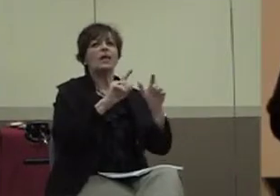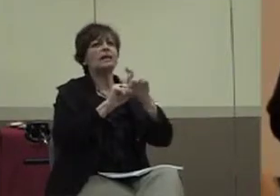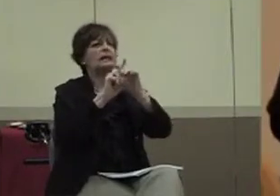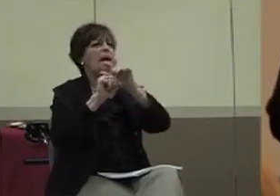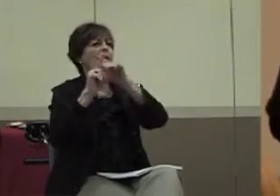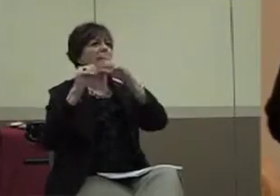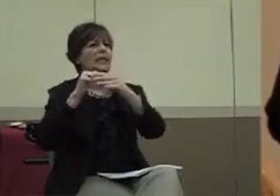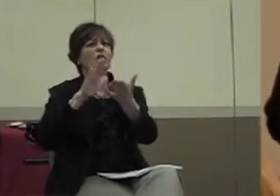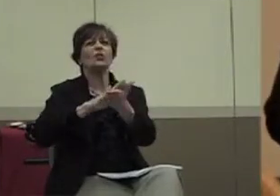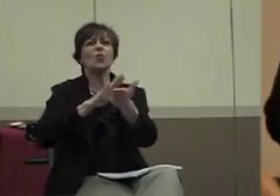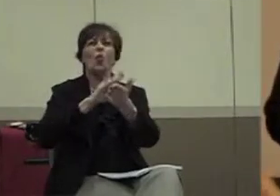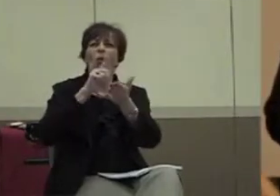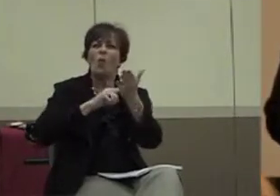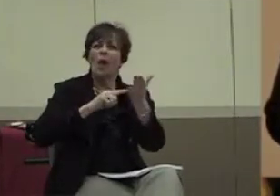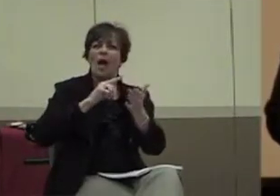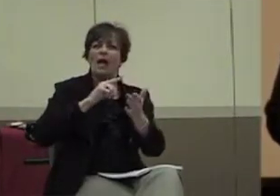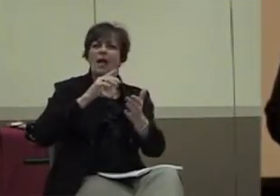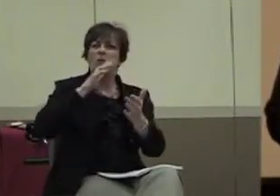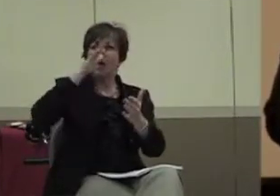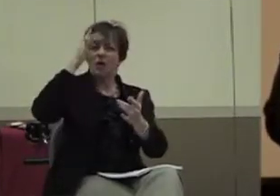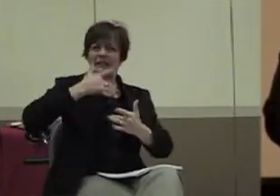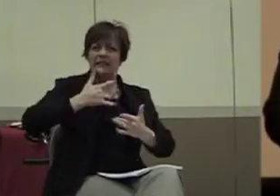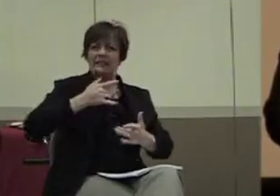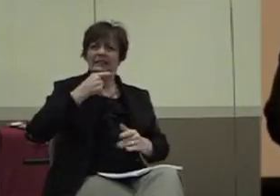at school, what do a lot of parents say?